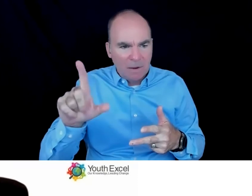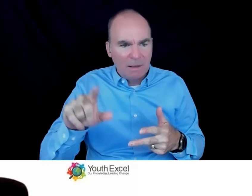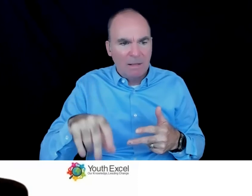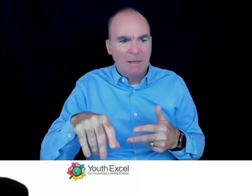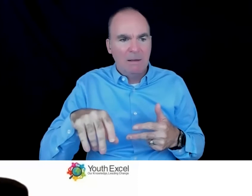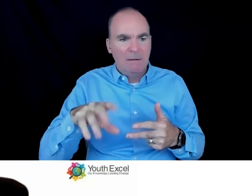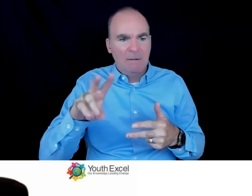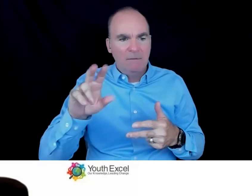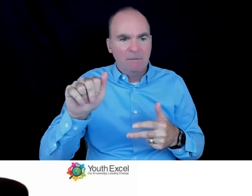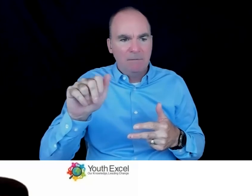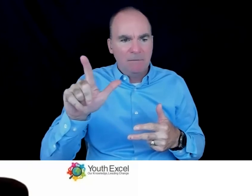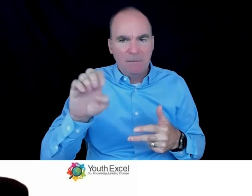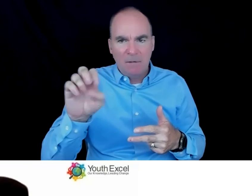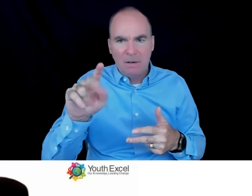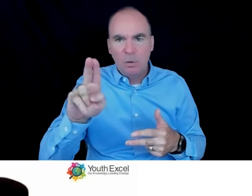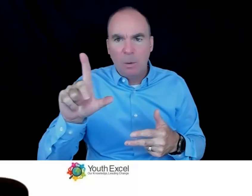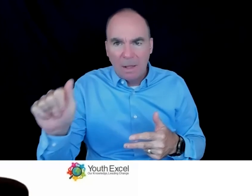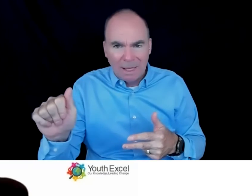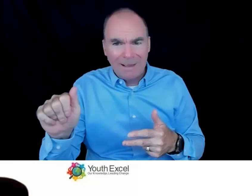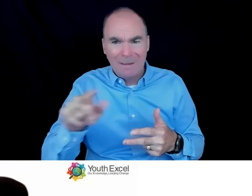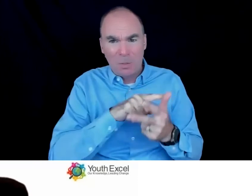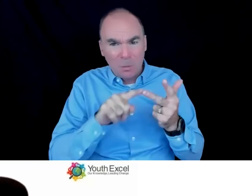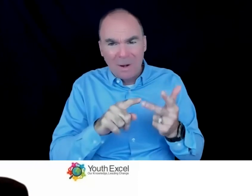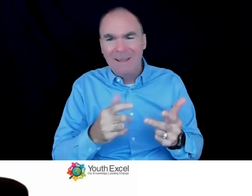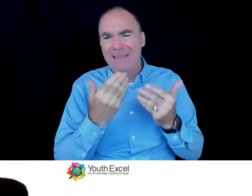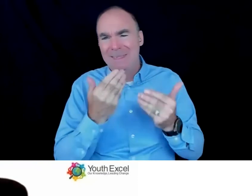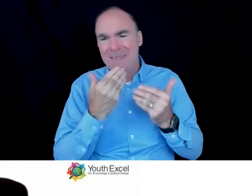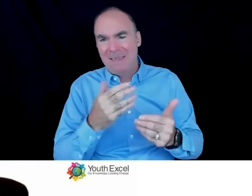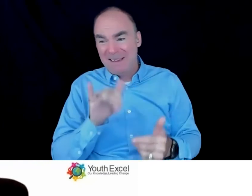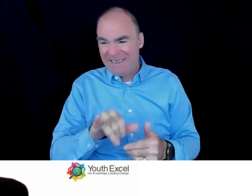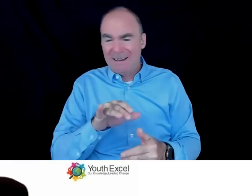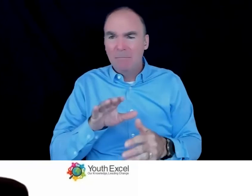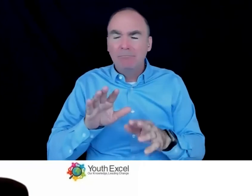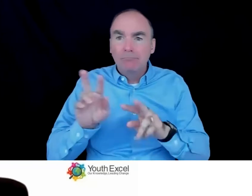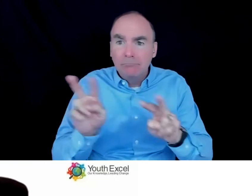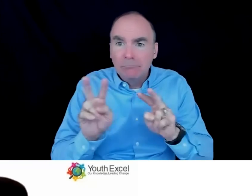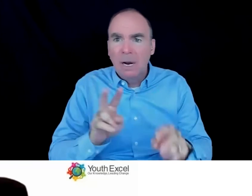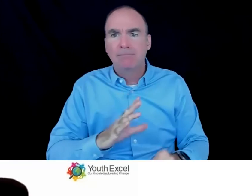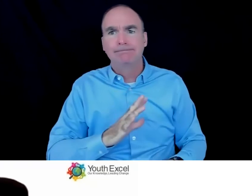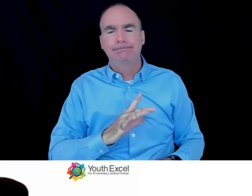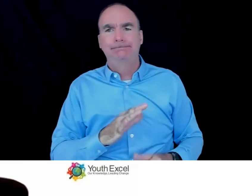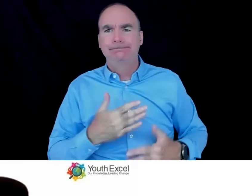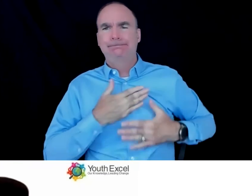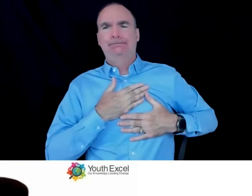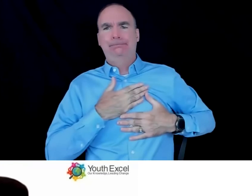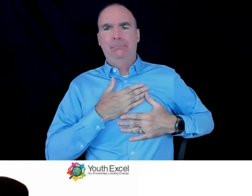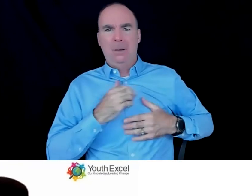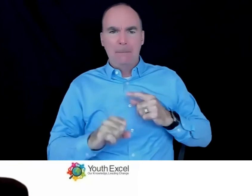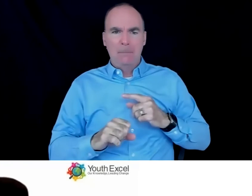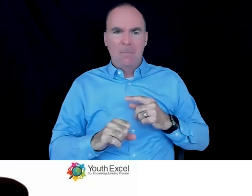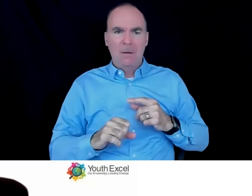Jovel Valenzuela. Thank you so much, people, for making that particular segment indeed powerful, and also actually demonstrating